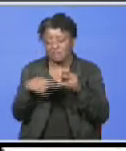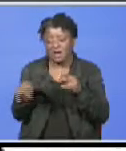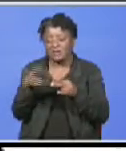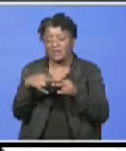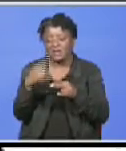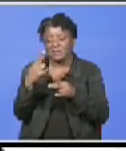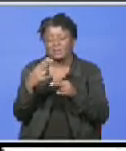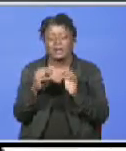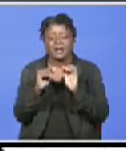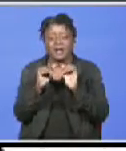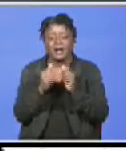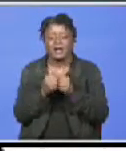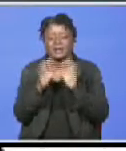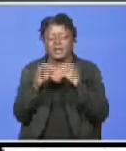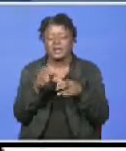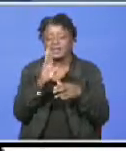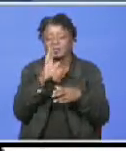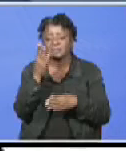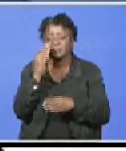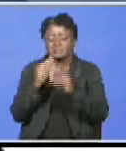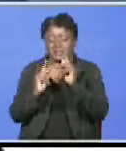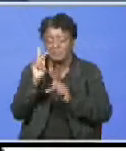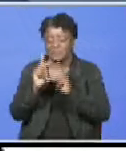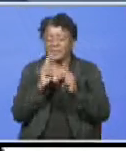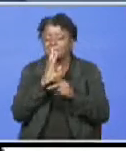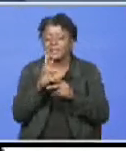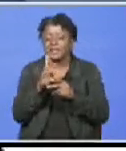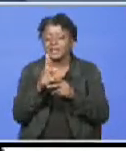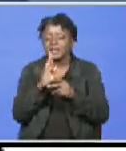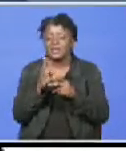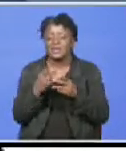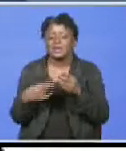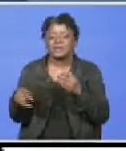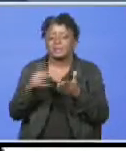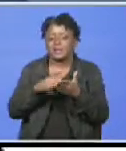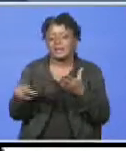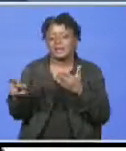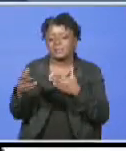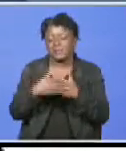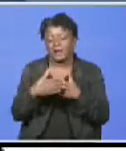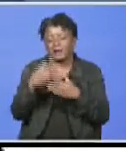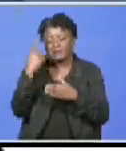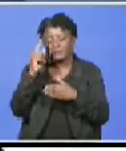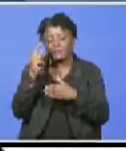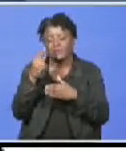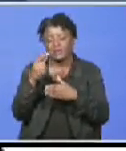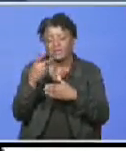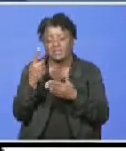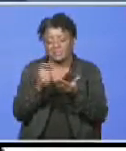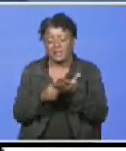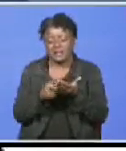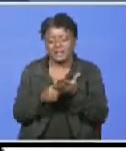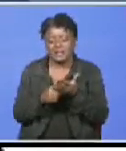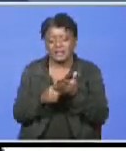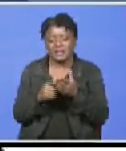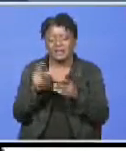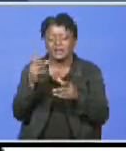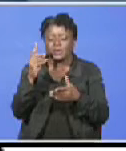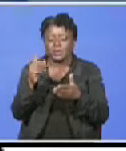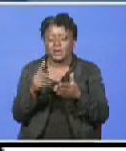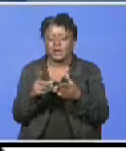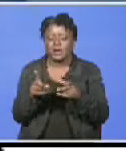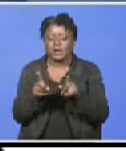refund ending with a penny? Well, again, this is where the rounding comes into effect, because as long as customers are